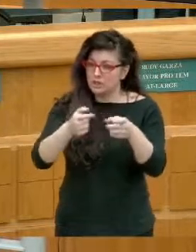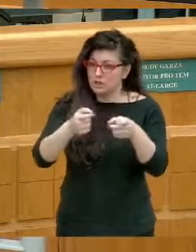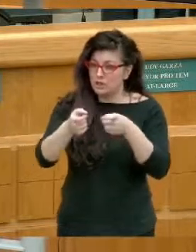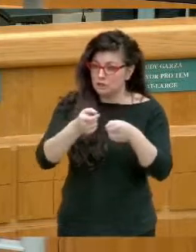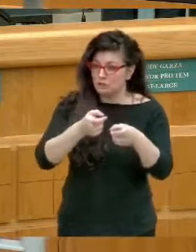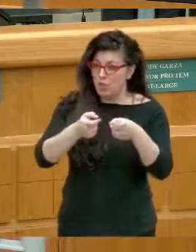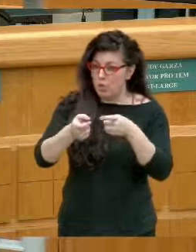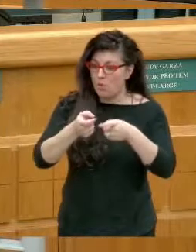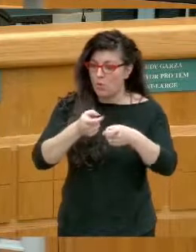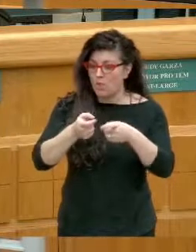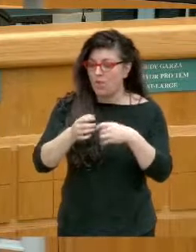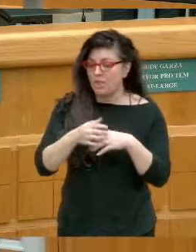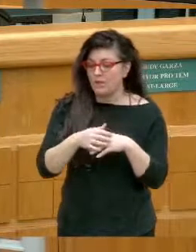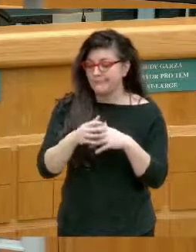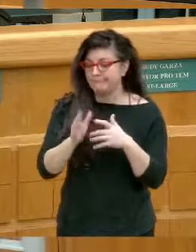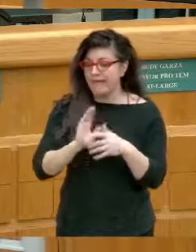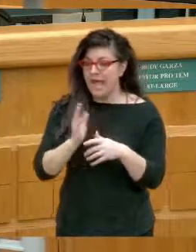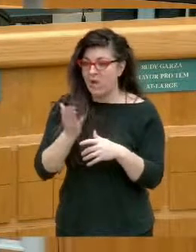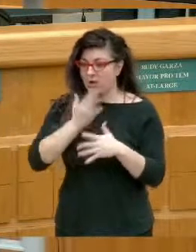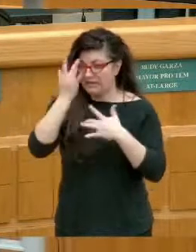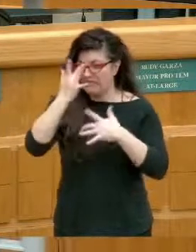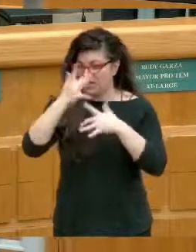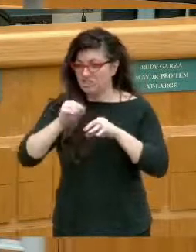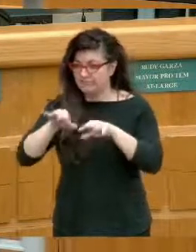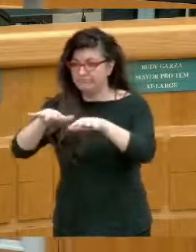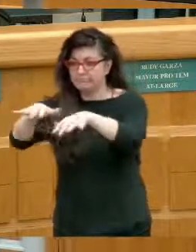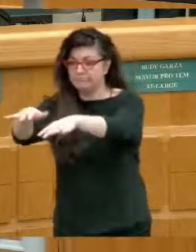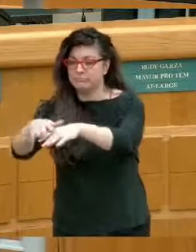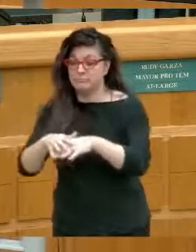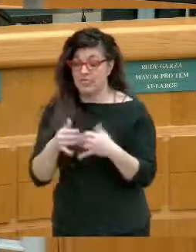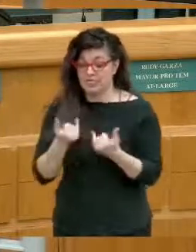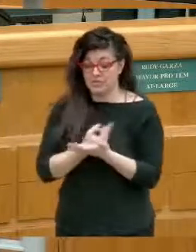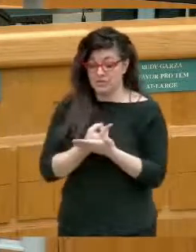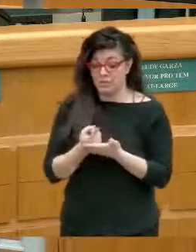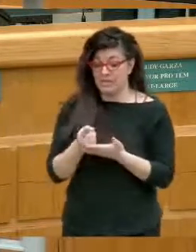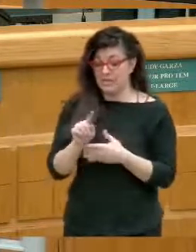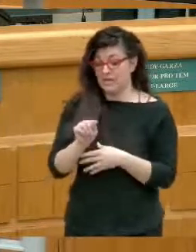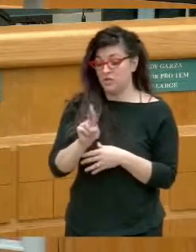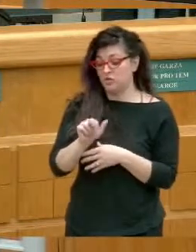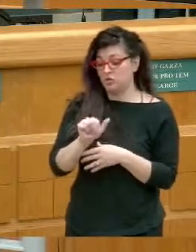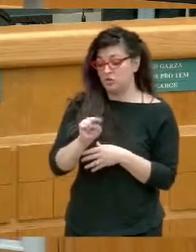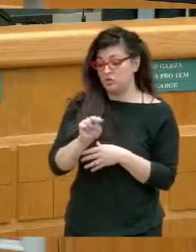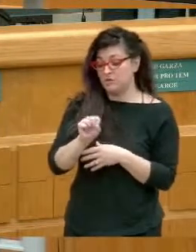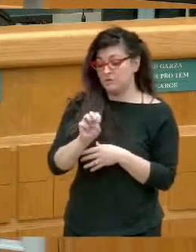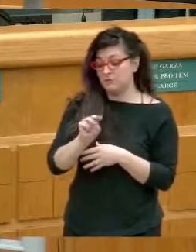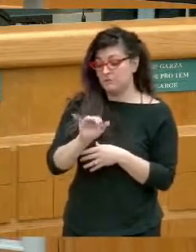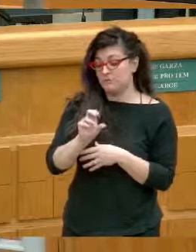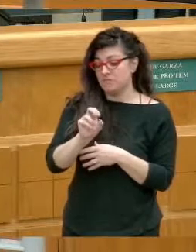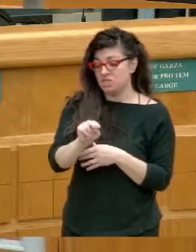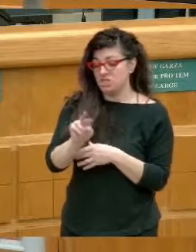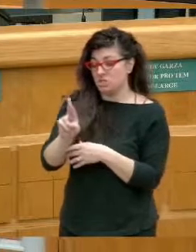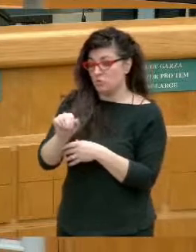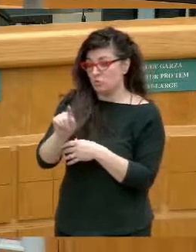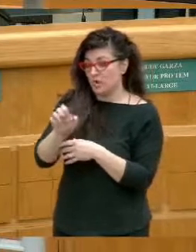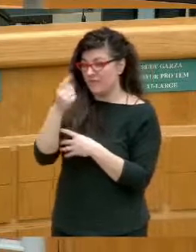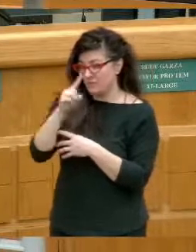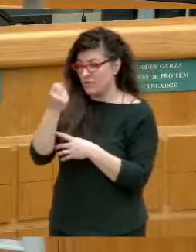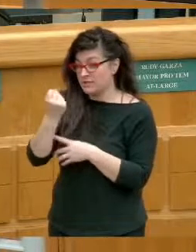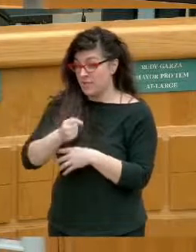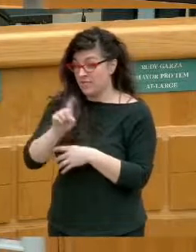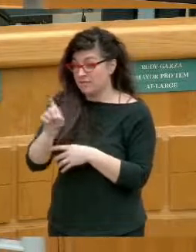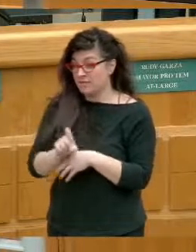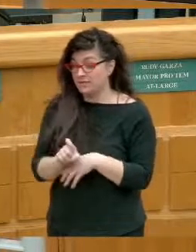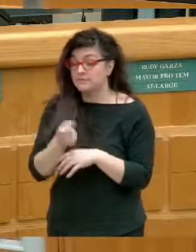no interventions. This week's estimate of the transmission rate for South Texas, which is from